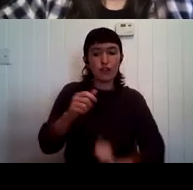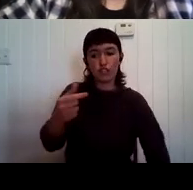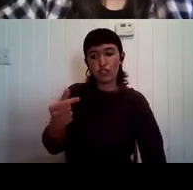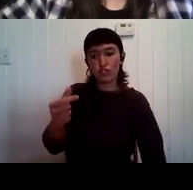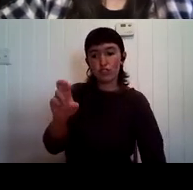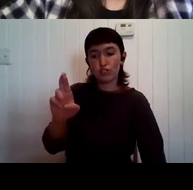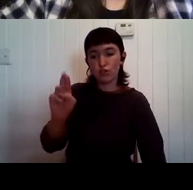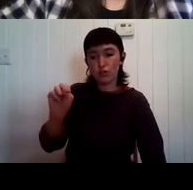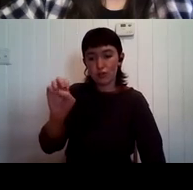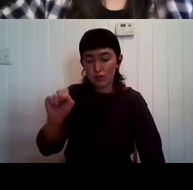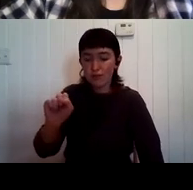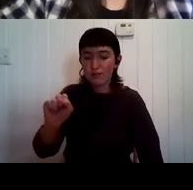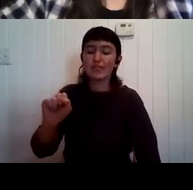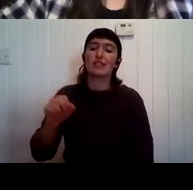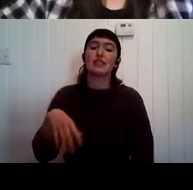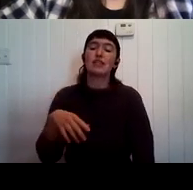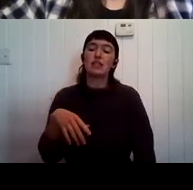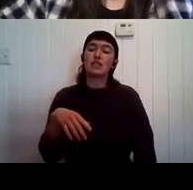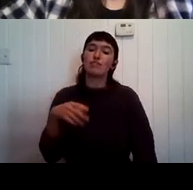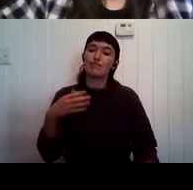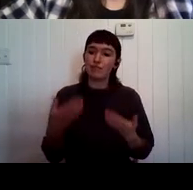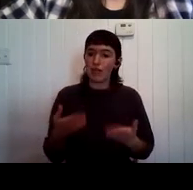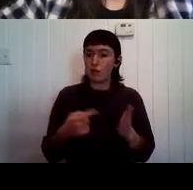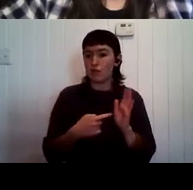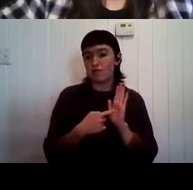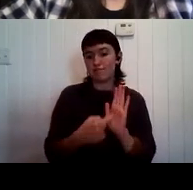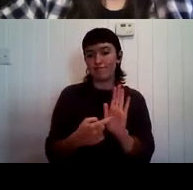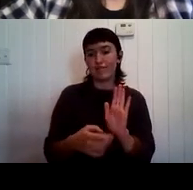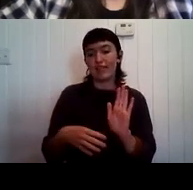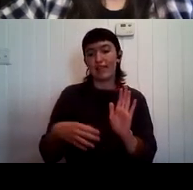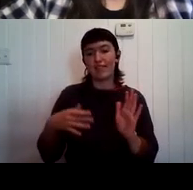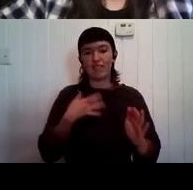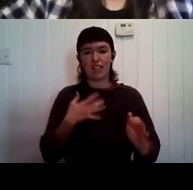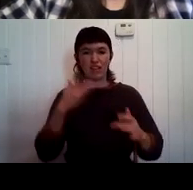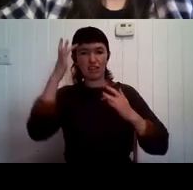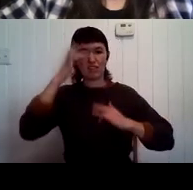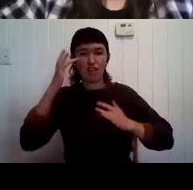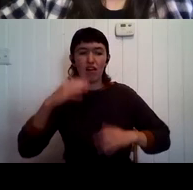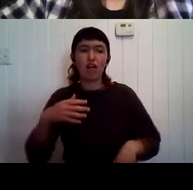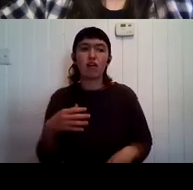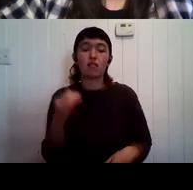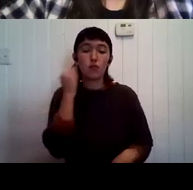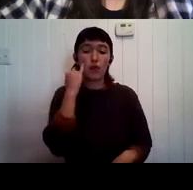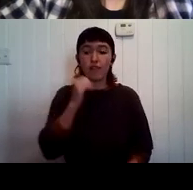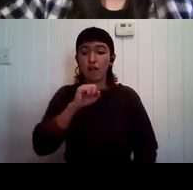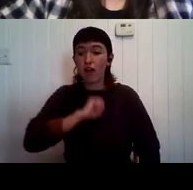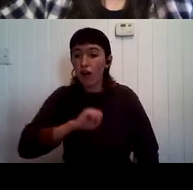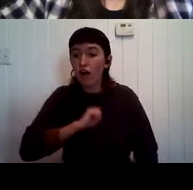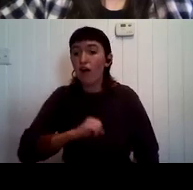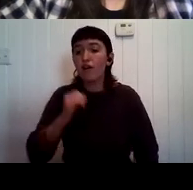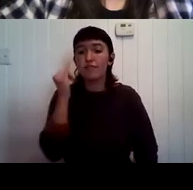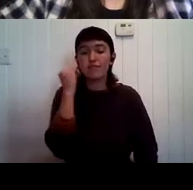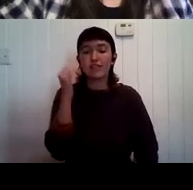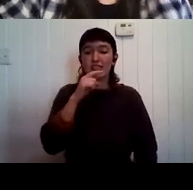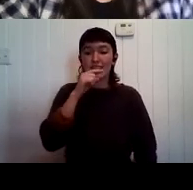to show signs of illness. And if they cough, if they sneeze, if they spread these germs in any other